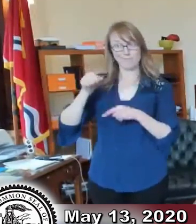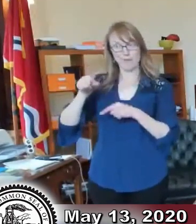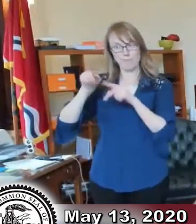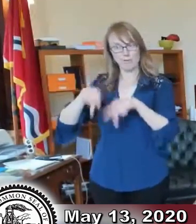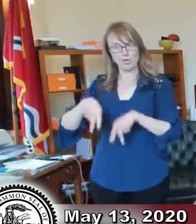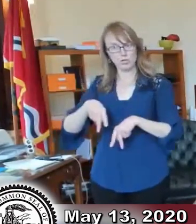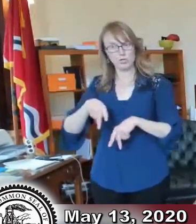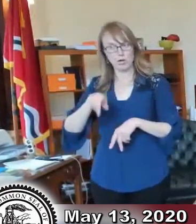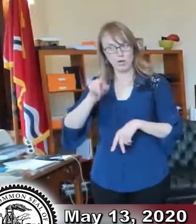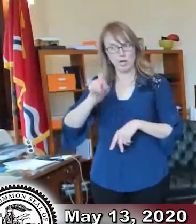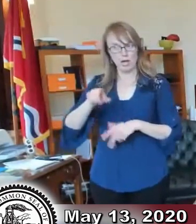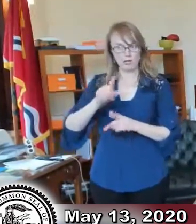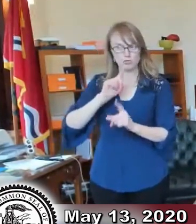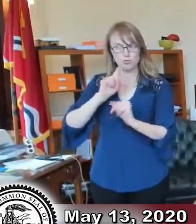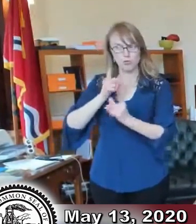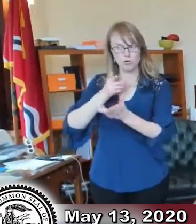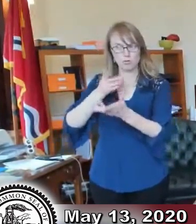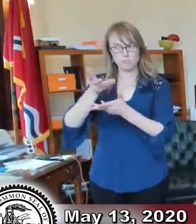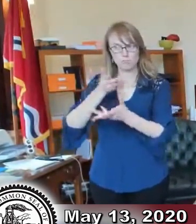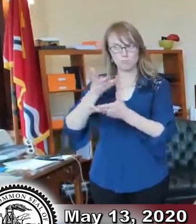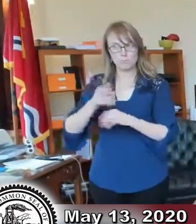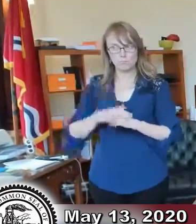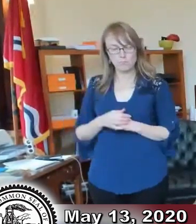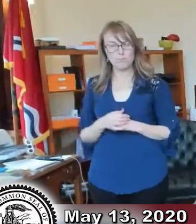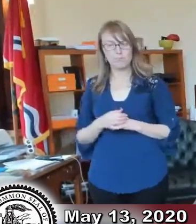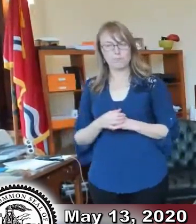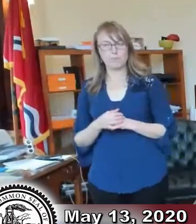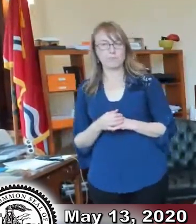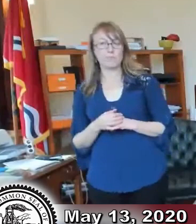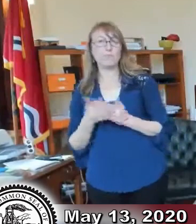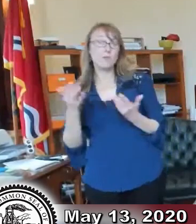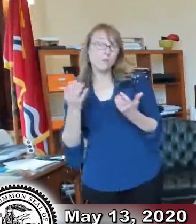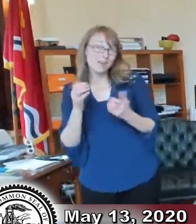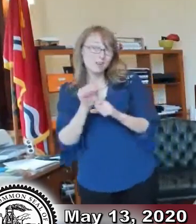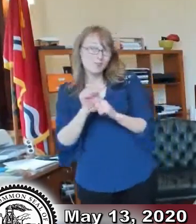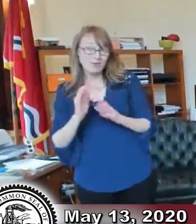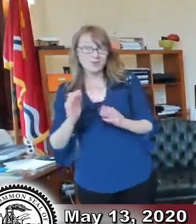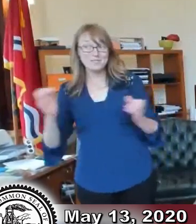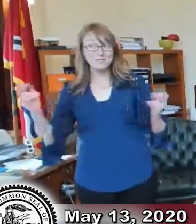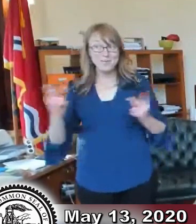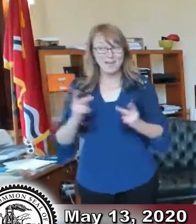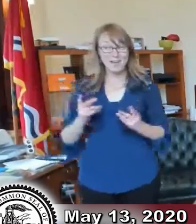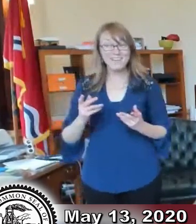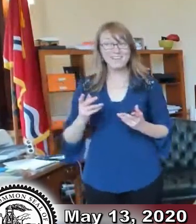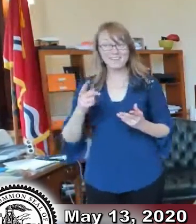work, and because we need employees to serve our residents.